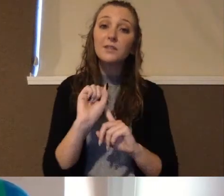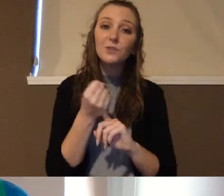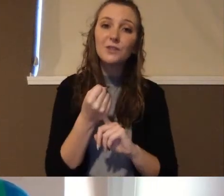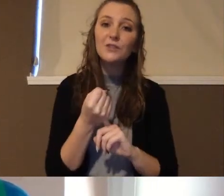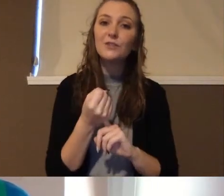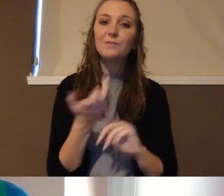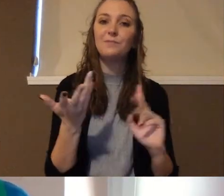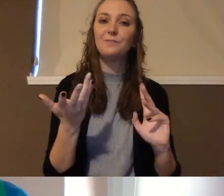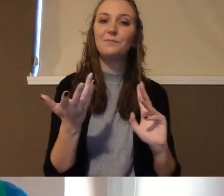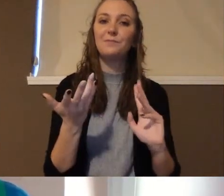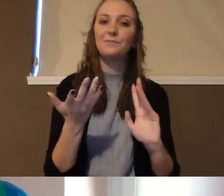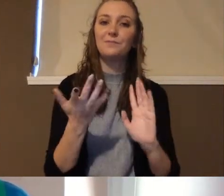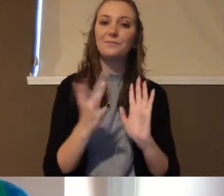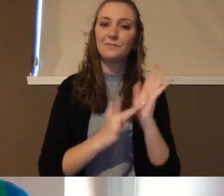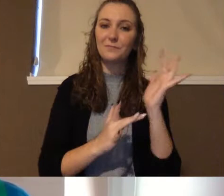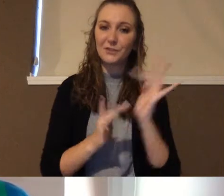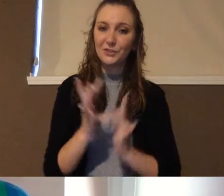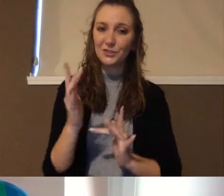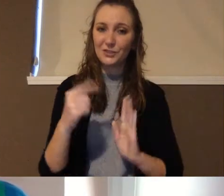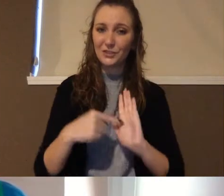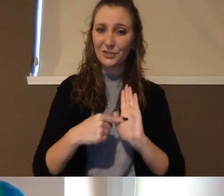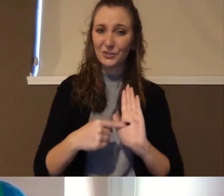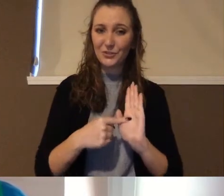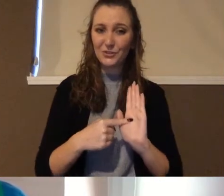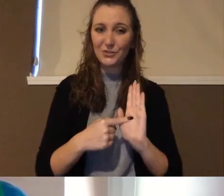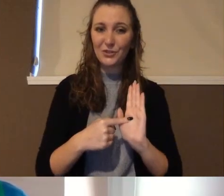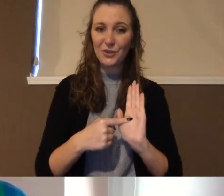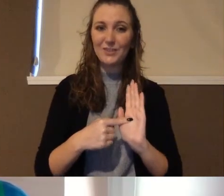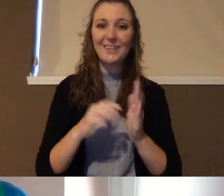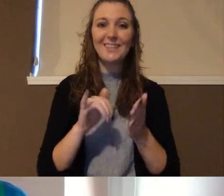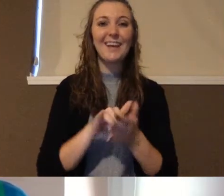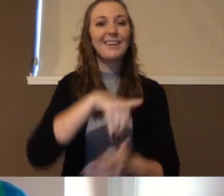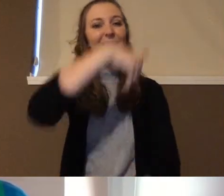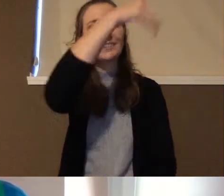that God is still speaking.